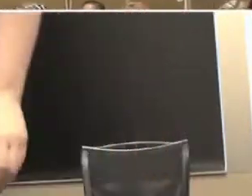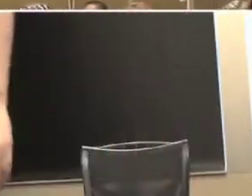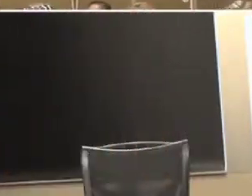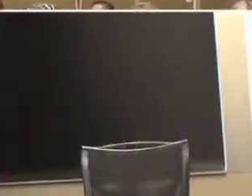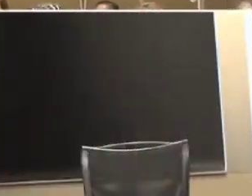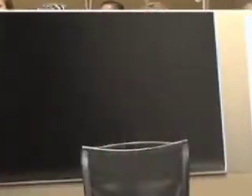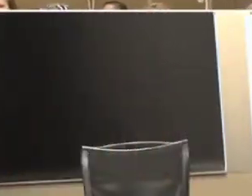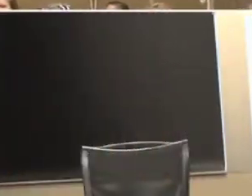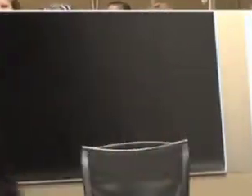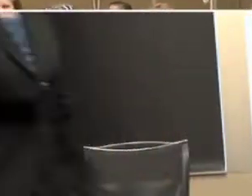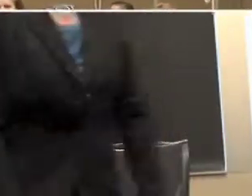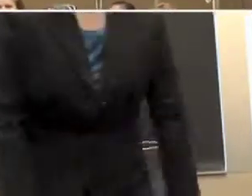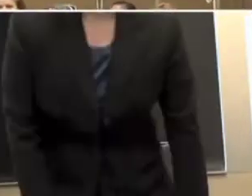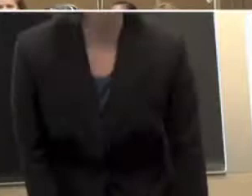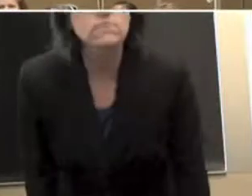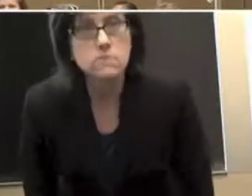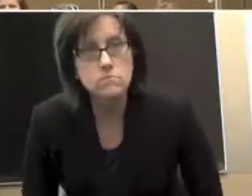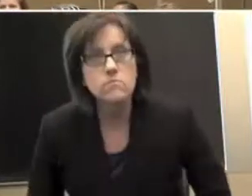mic.